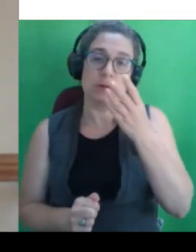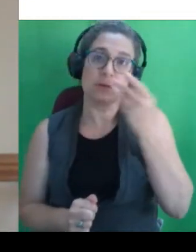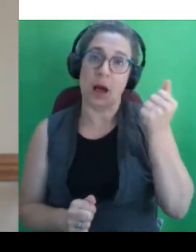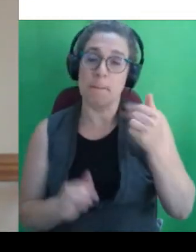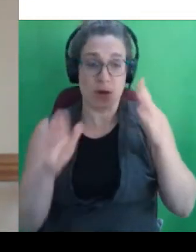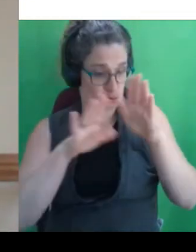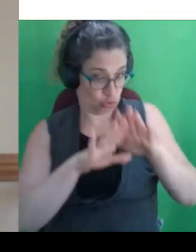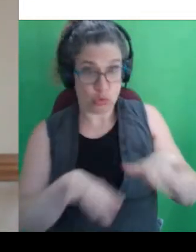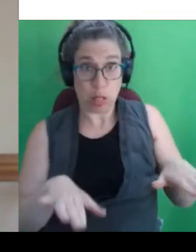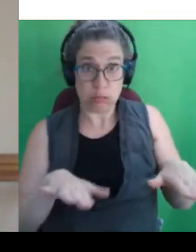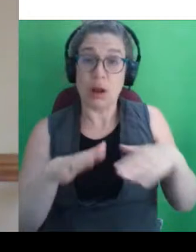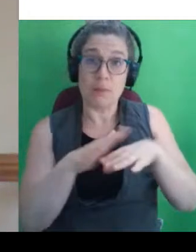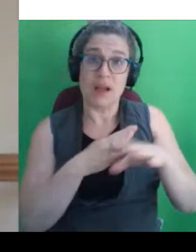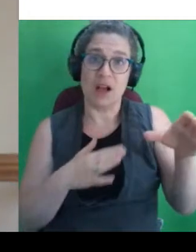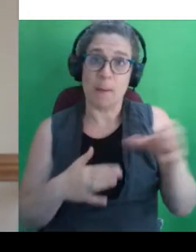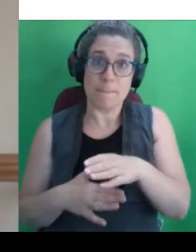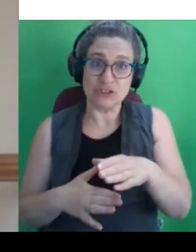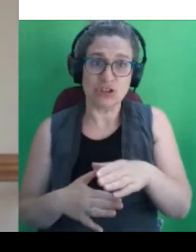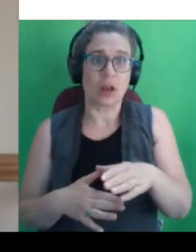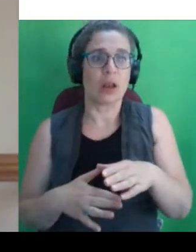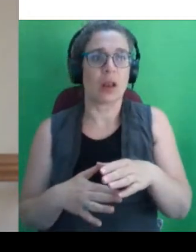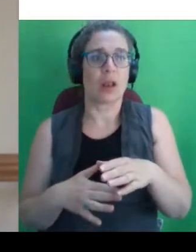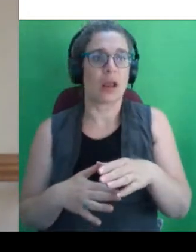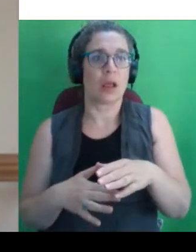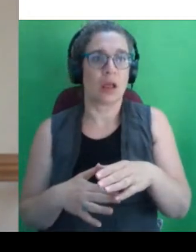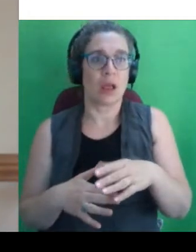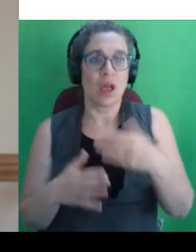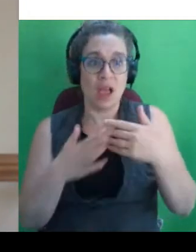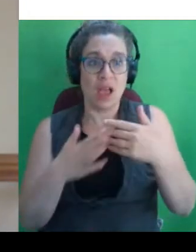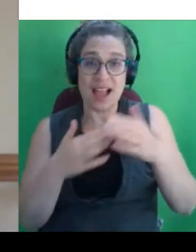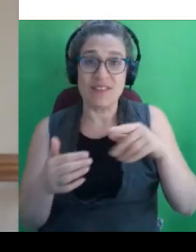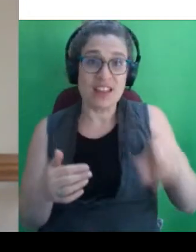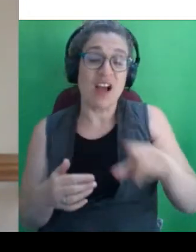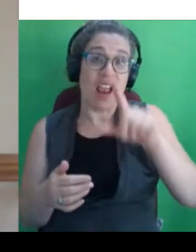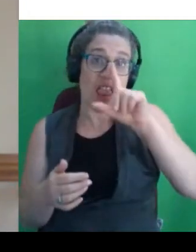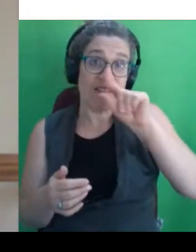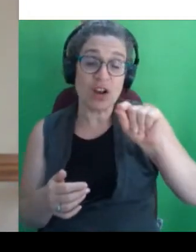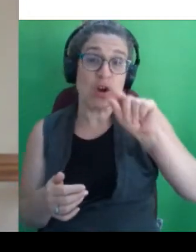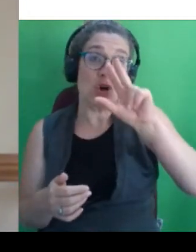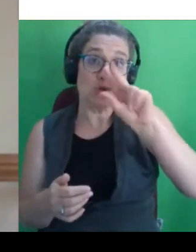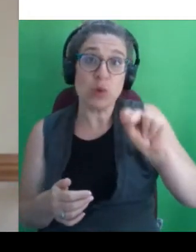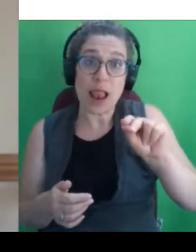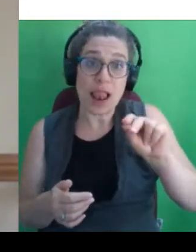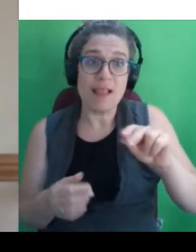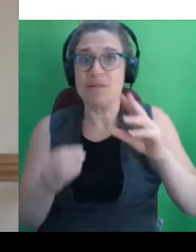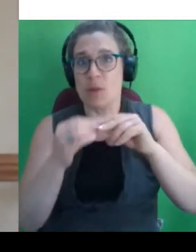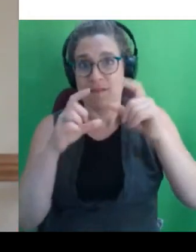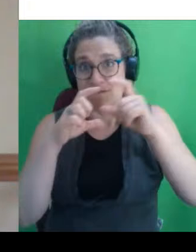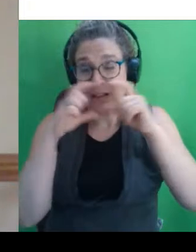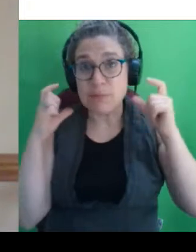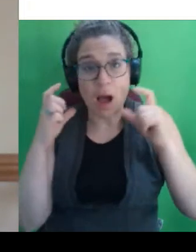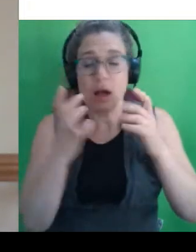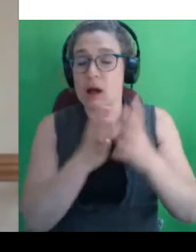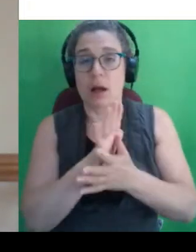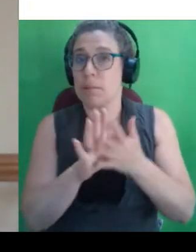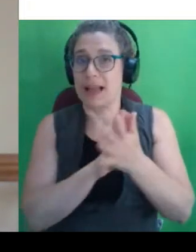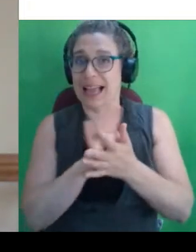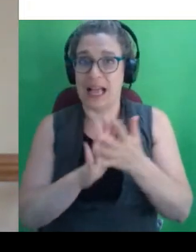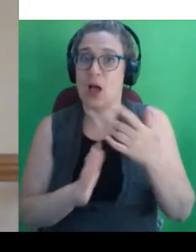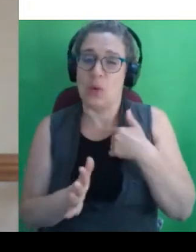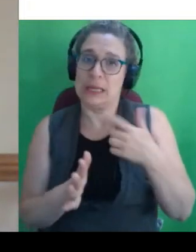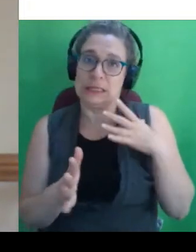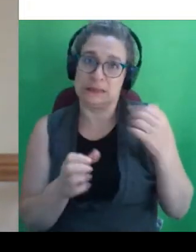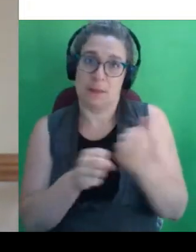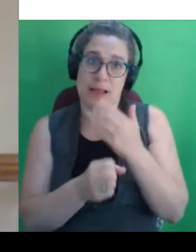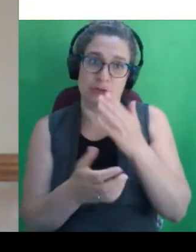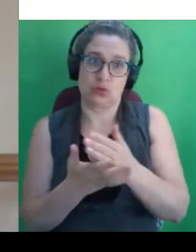using face masks, even as old as 11 and 12. So we would obviously advise that children are using mouthpieces from